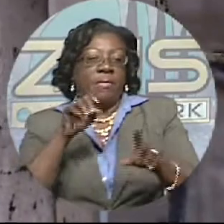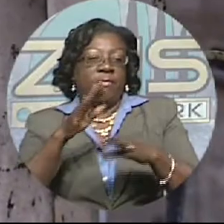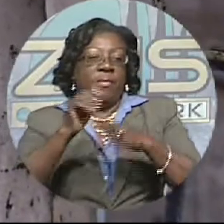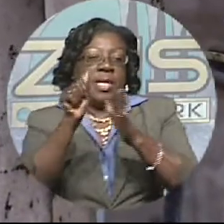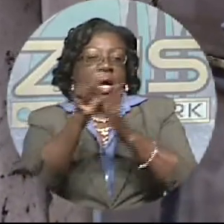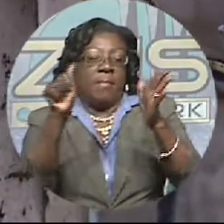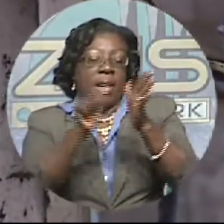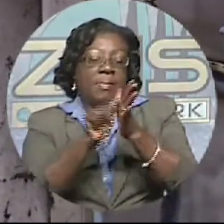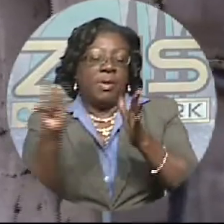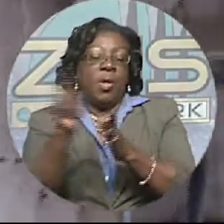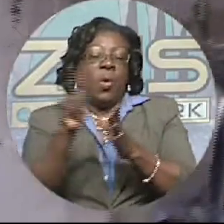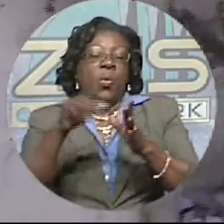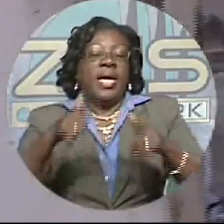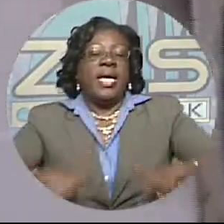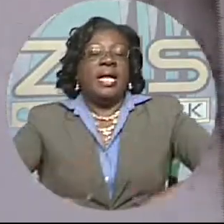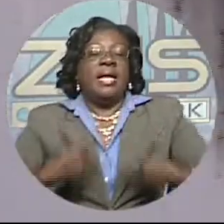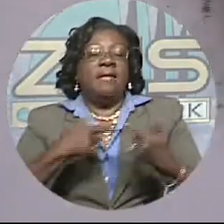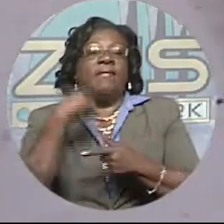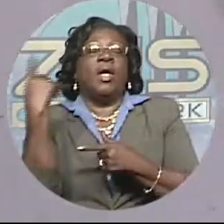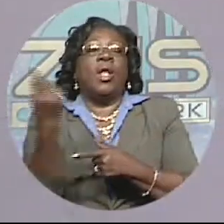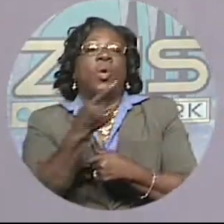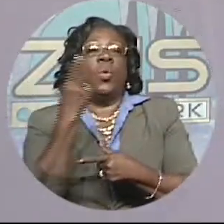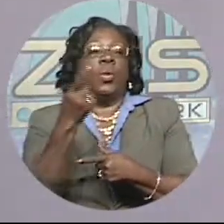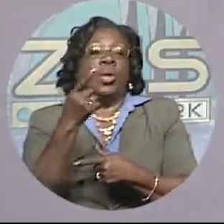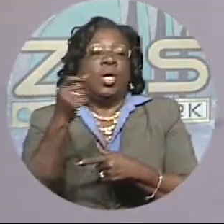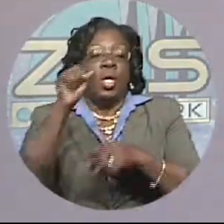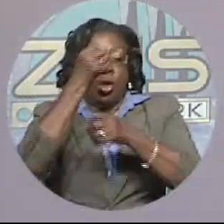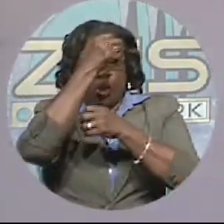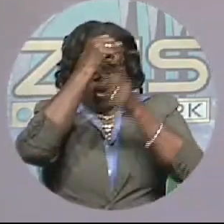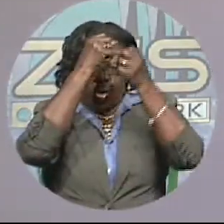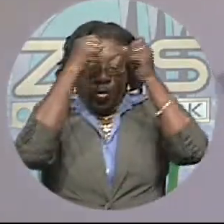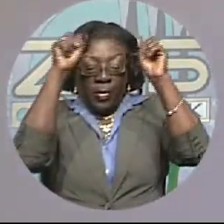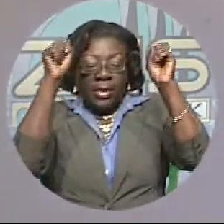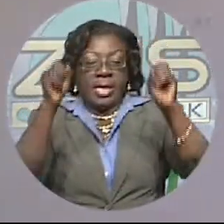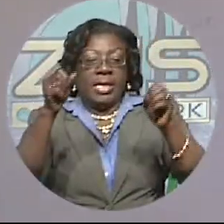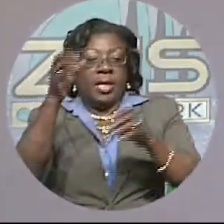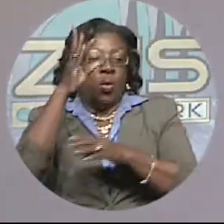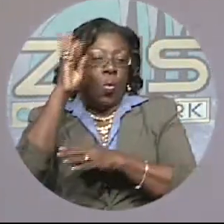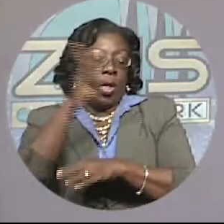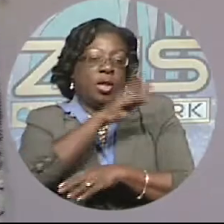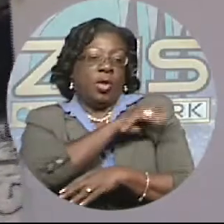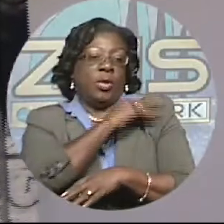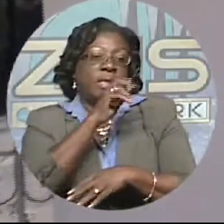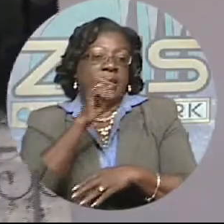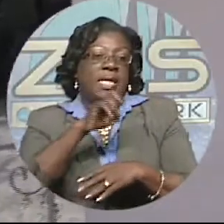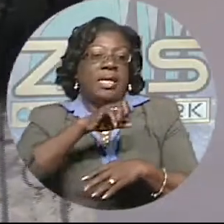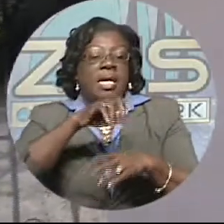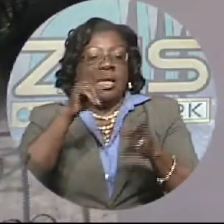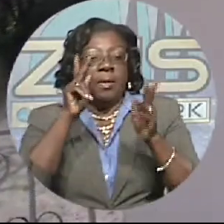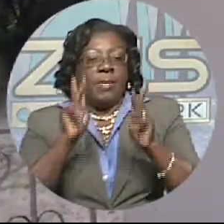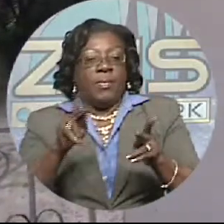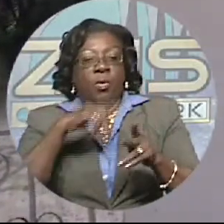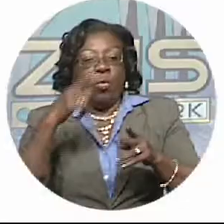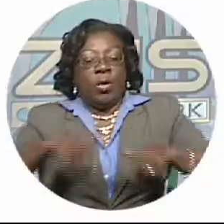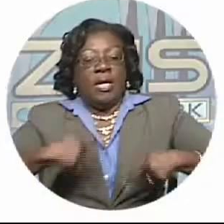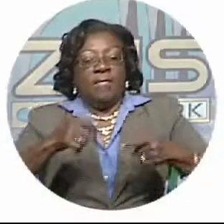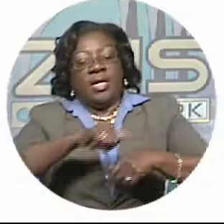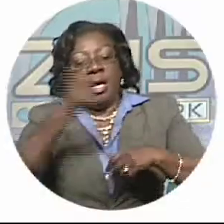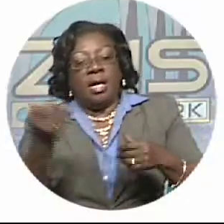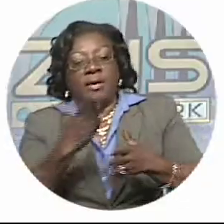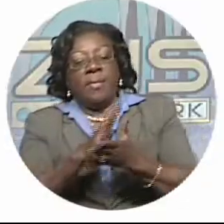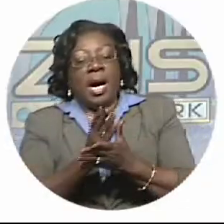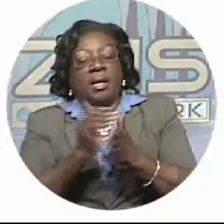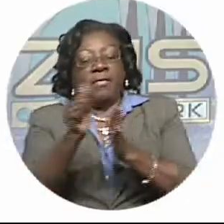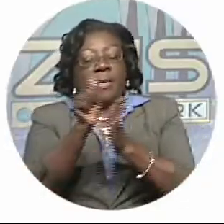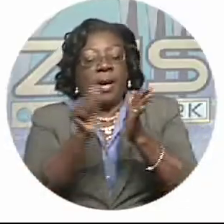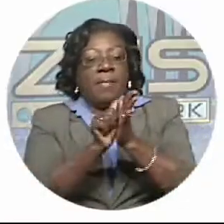believed the victim lived alone. Superintendent Walter Evans says the occupants of the other units had left their complexes before officers arrived on the scene